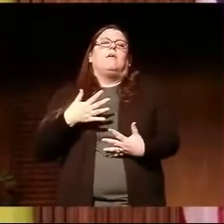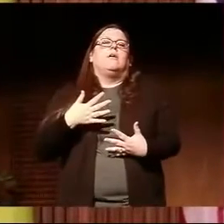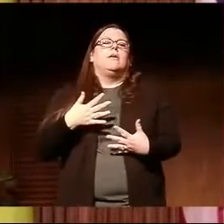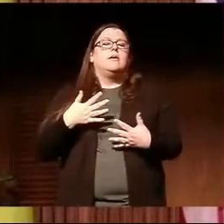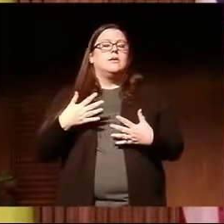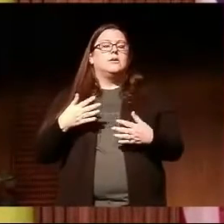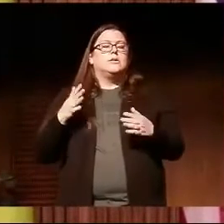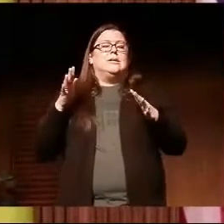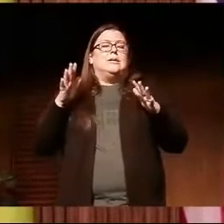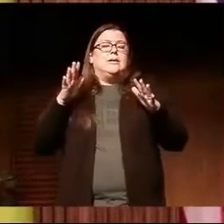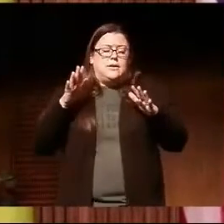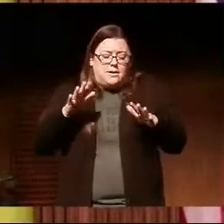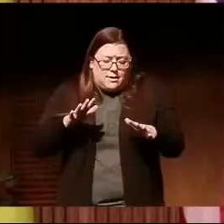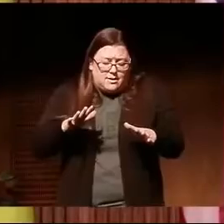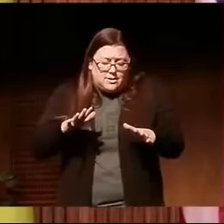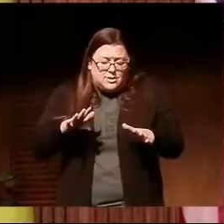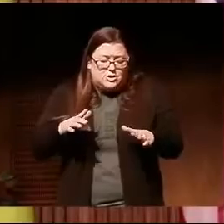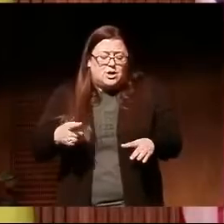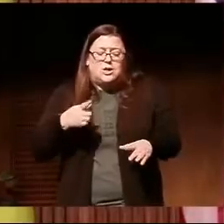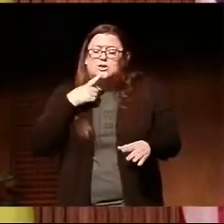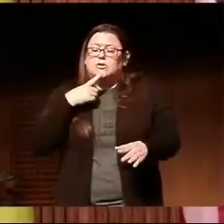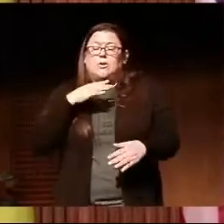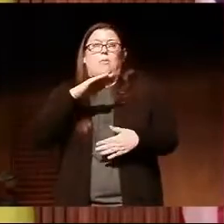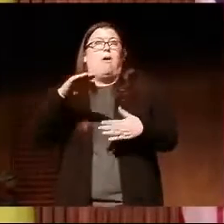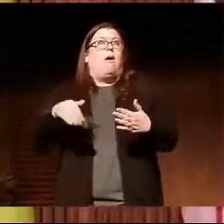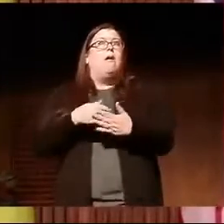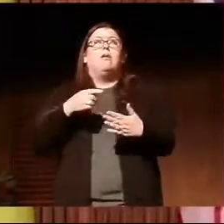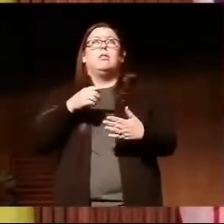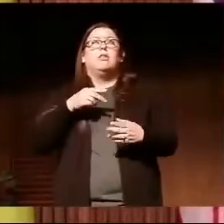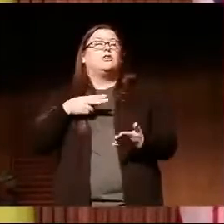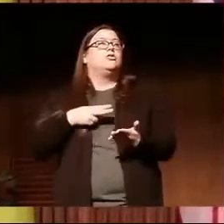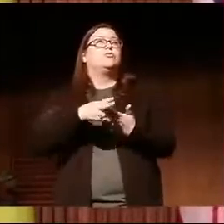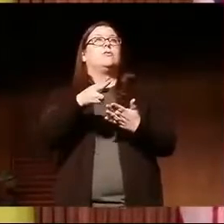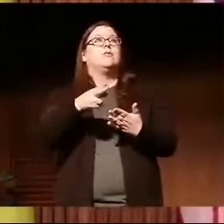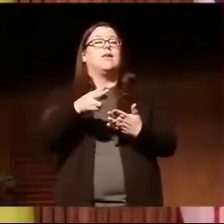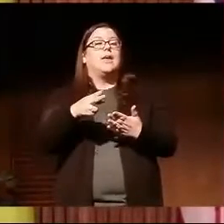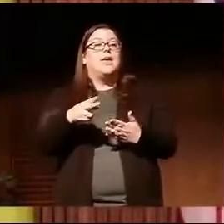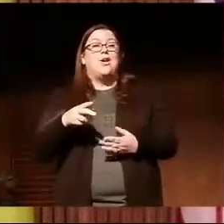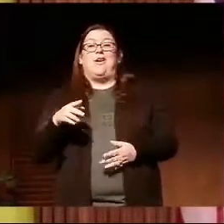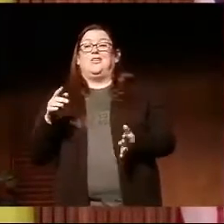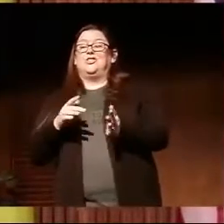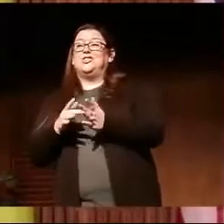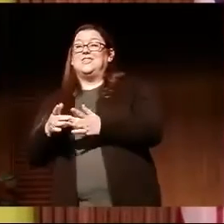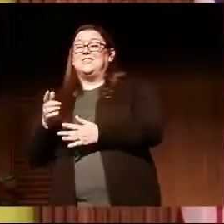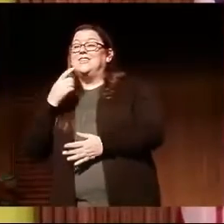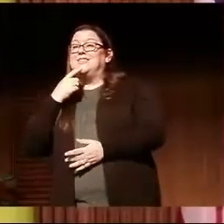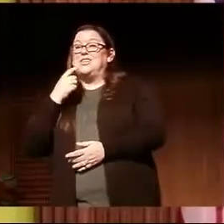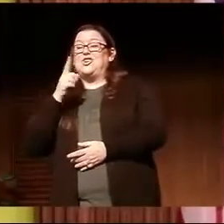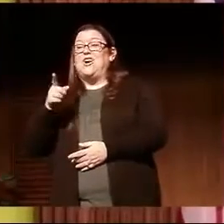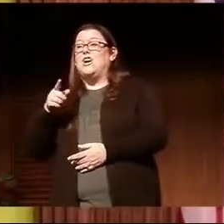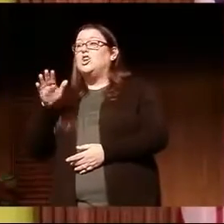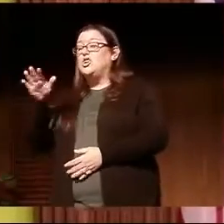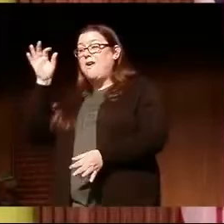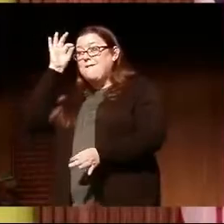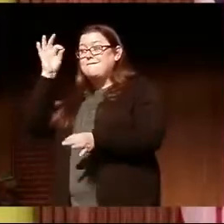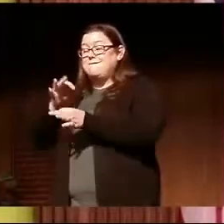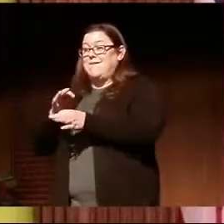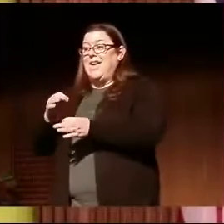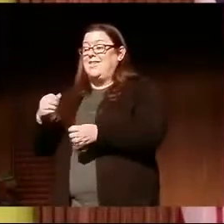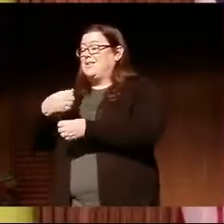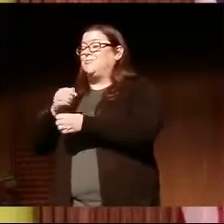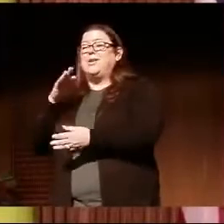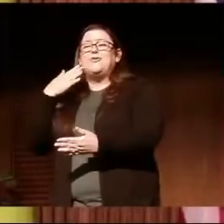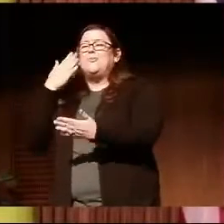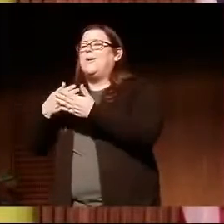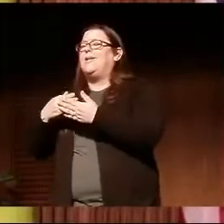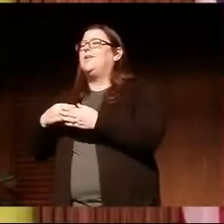down before him and told him the whole truth. And he said to her, "Daughter, your faith has made you well. Go in peace